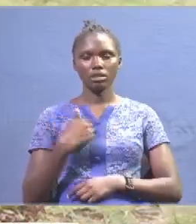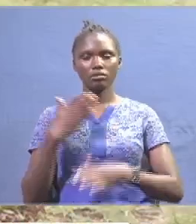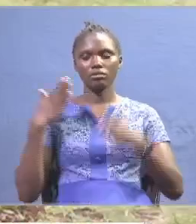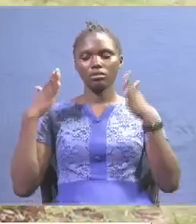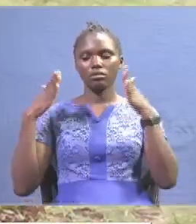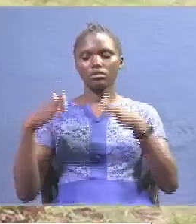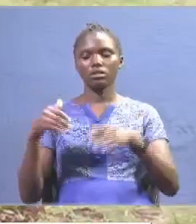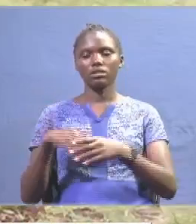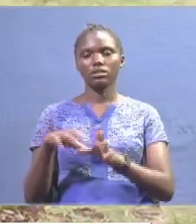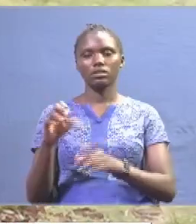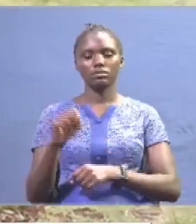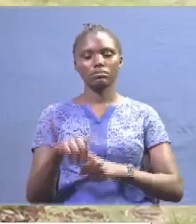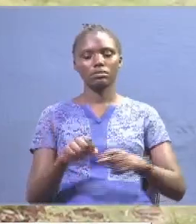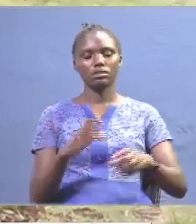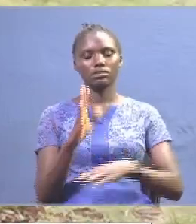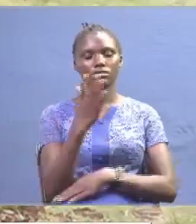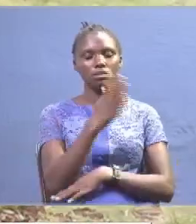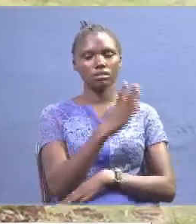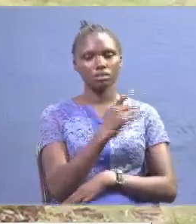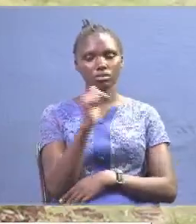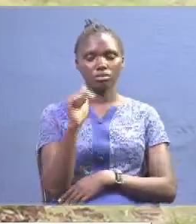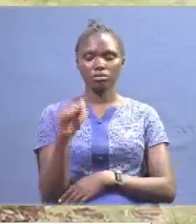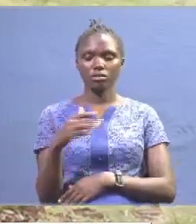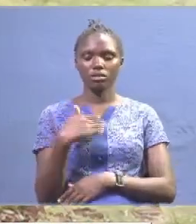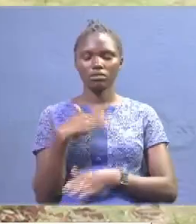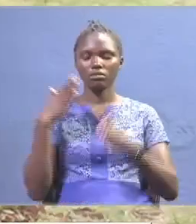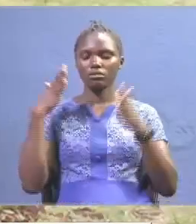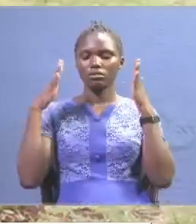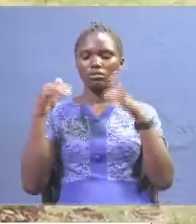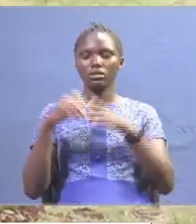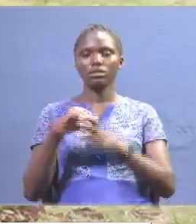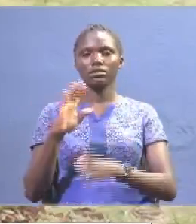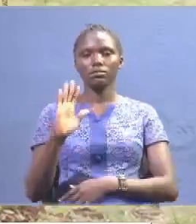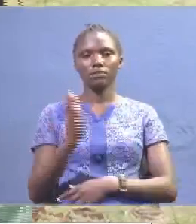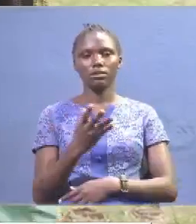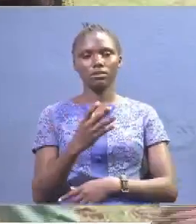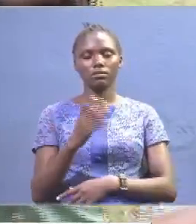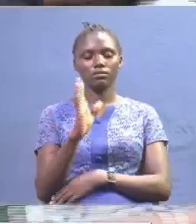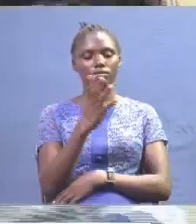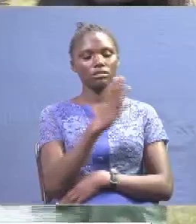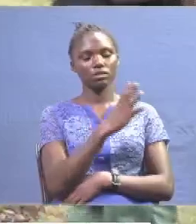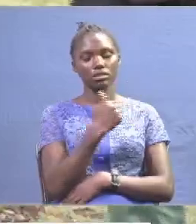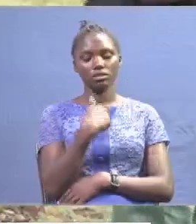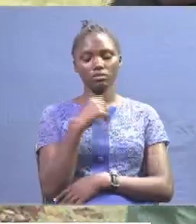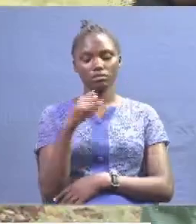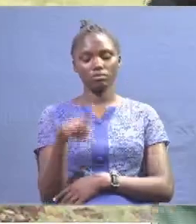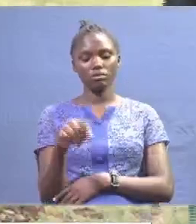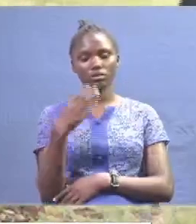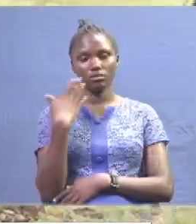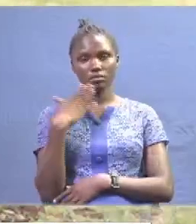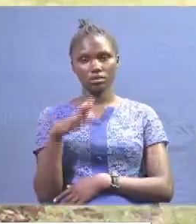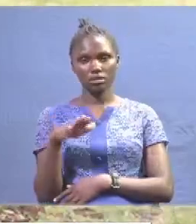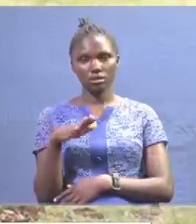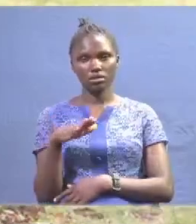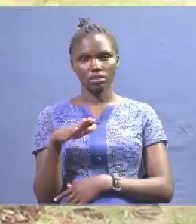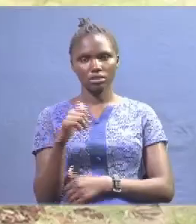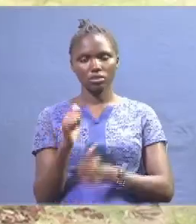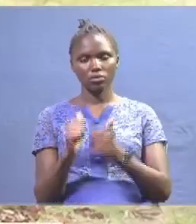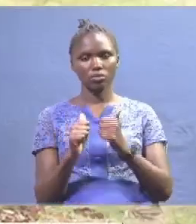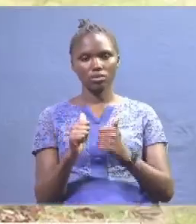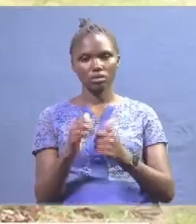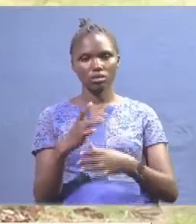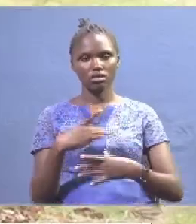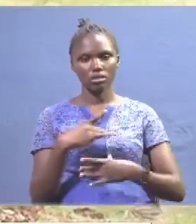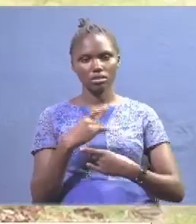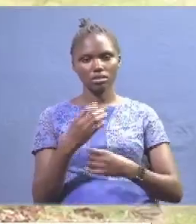tree planting. Today we have a target of planting 5,000 trees, and it is interesting